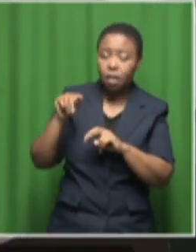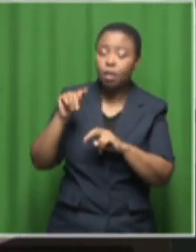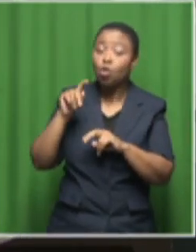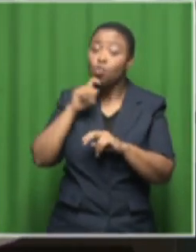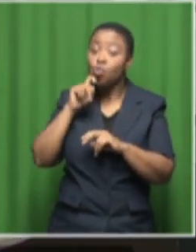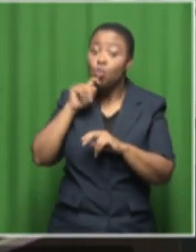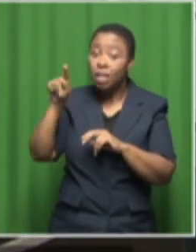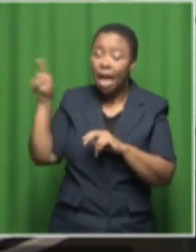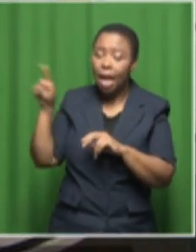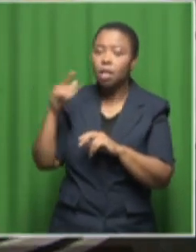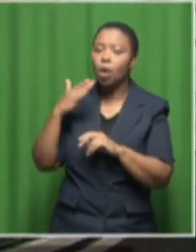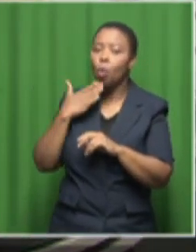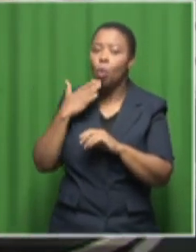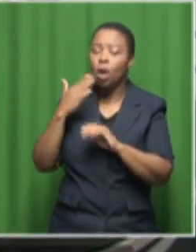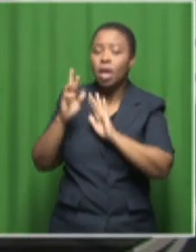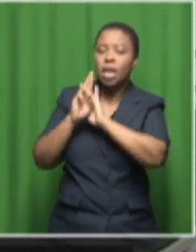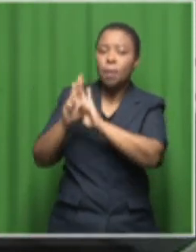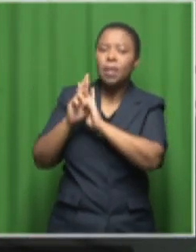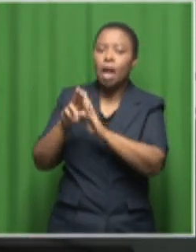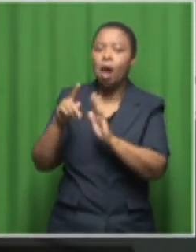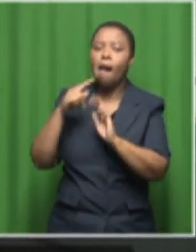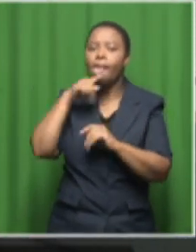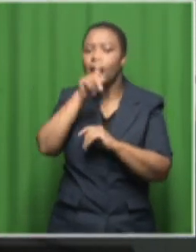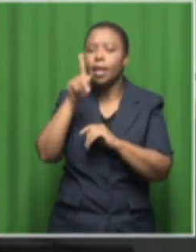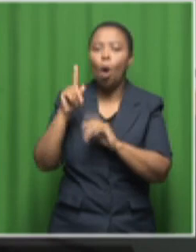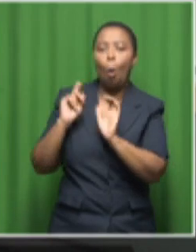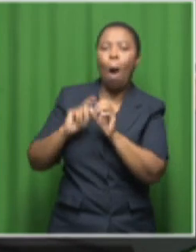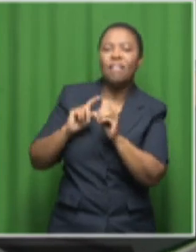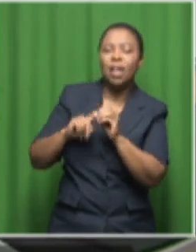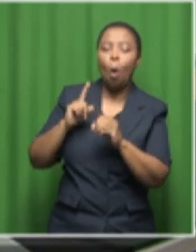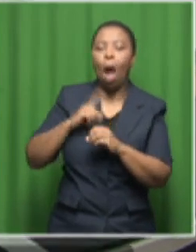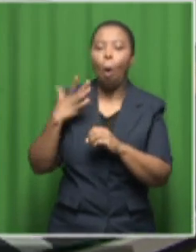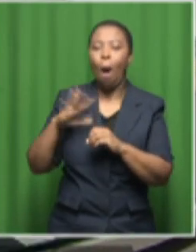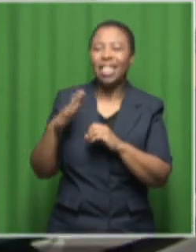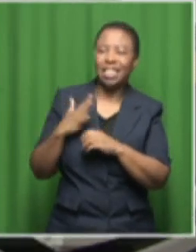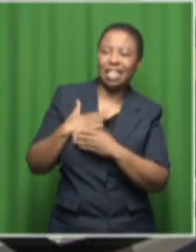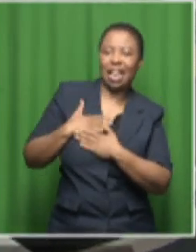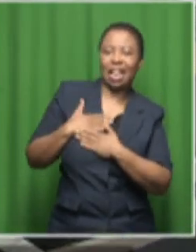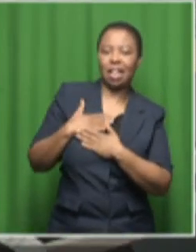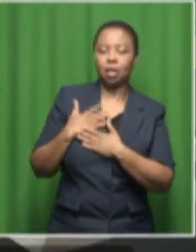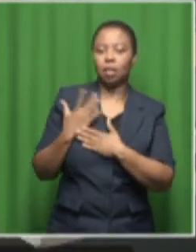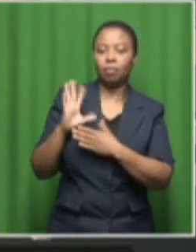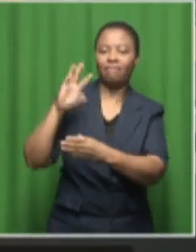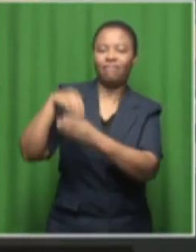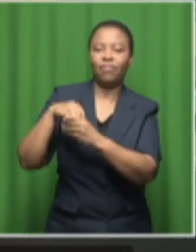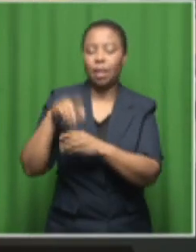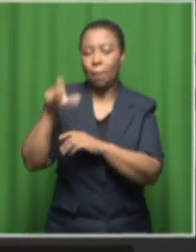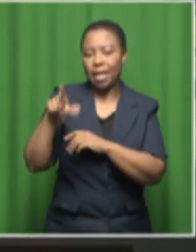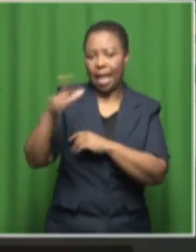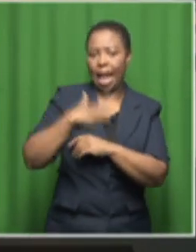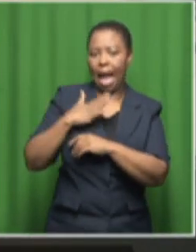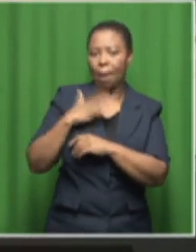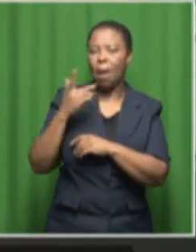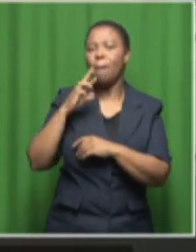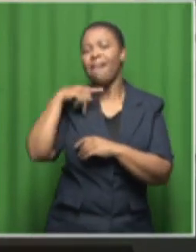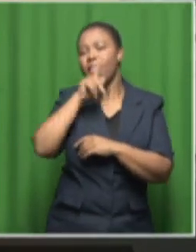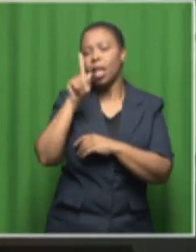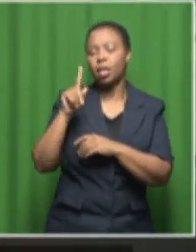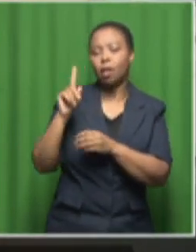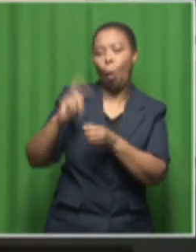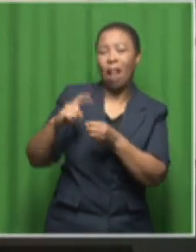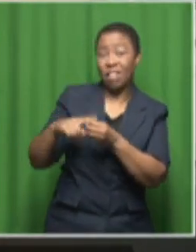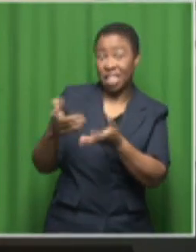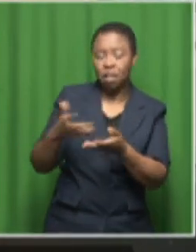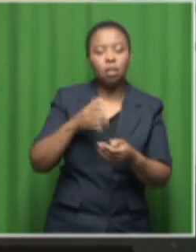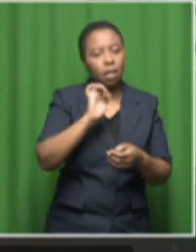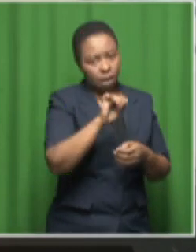users who are misrepresentation their qualifications just to get to the heart of one person that they like? Exactly that,